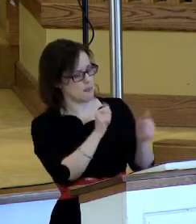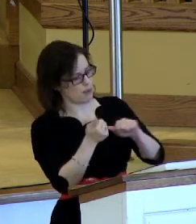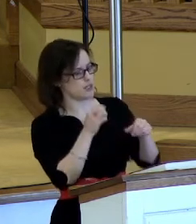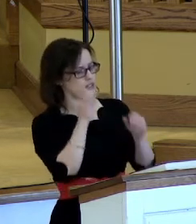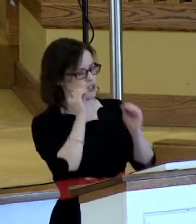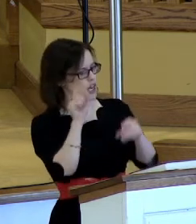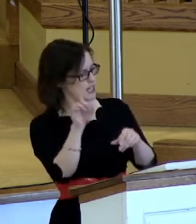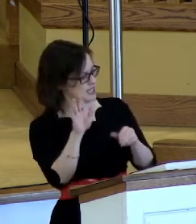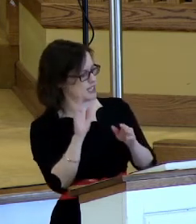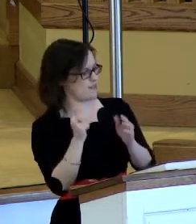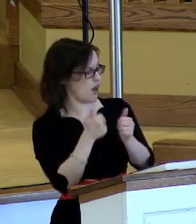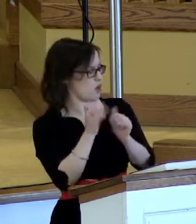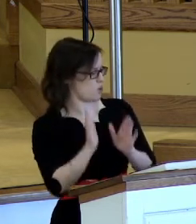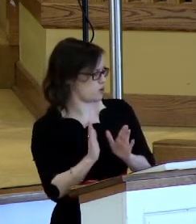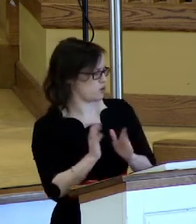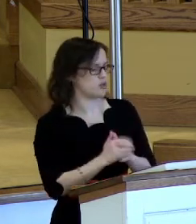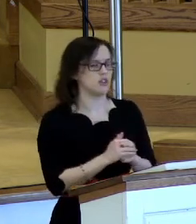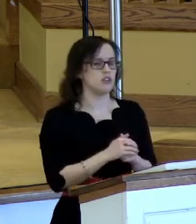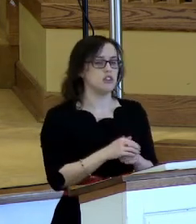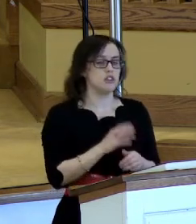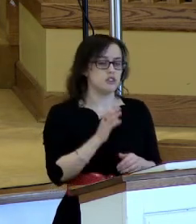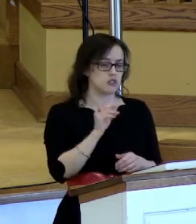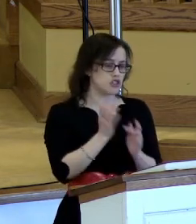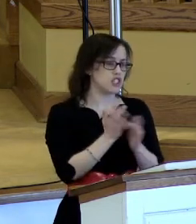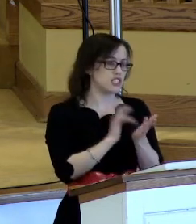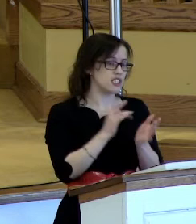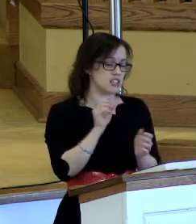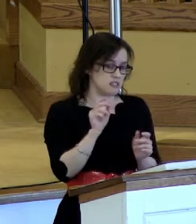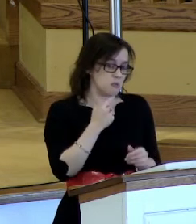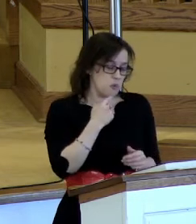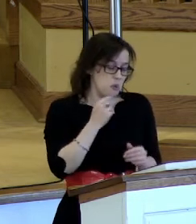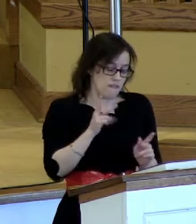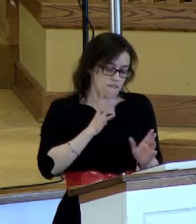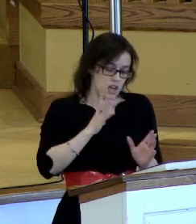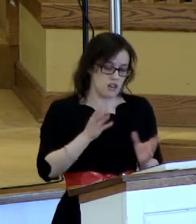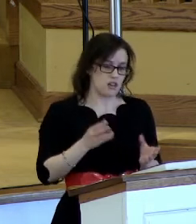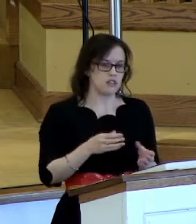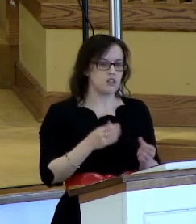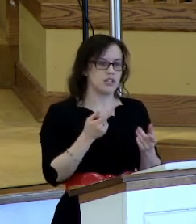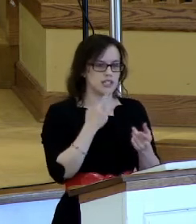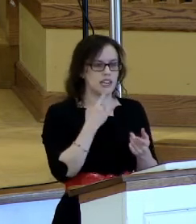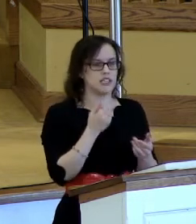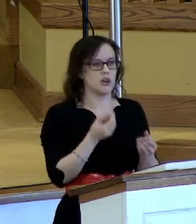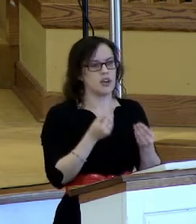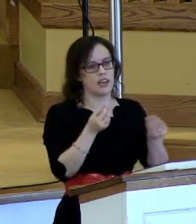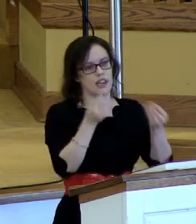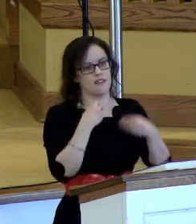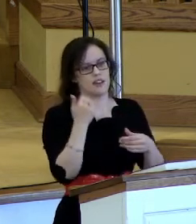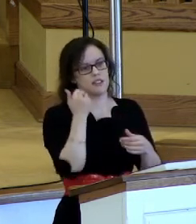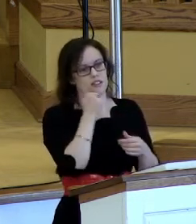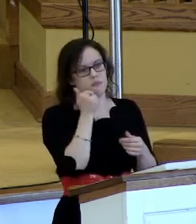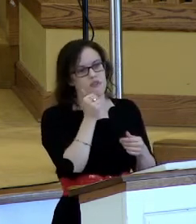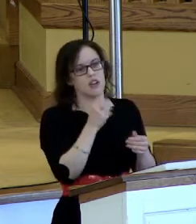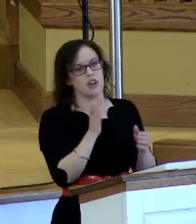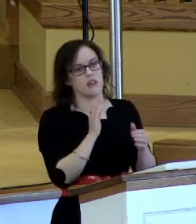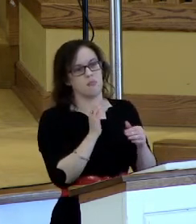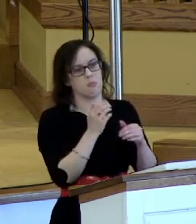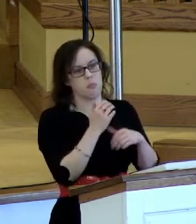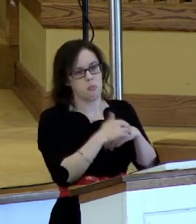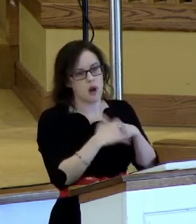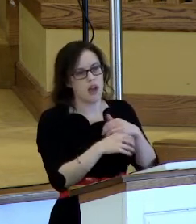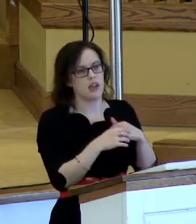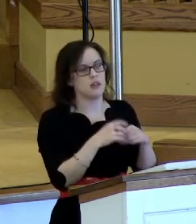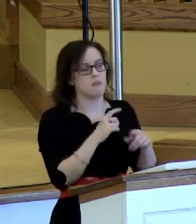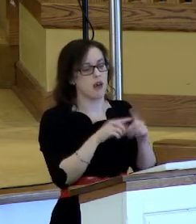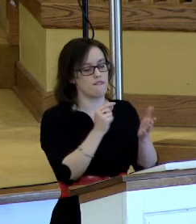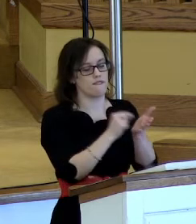right, fine, we'll teach you how to pray. And here's again, you'll see him saying things like, give us day by day our daily bread in verse 3. But in verse 2, look at this. And he said